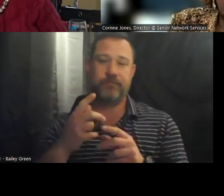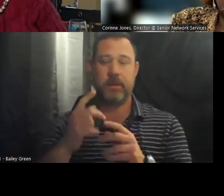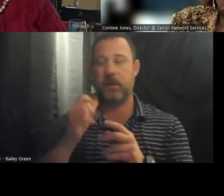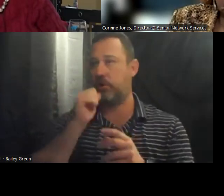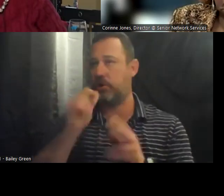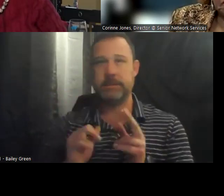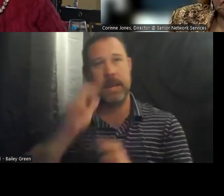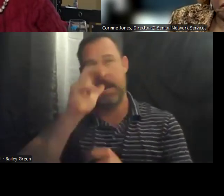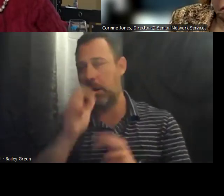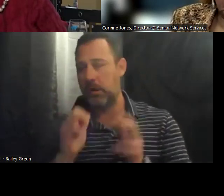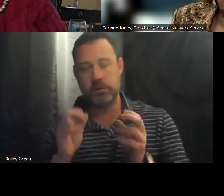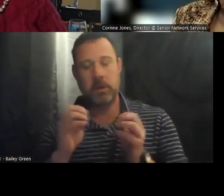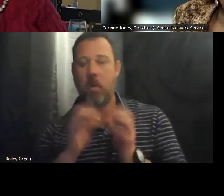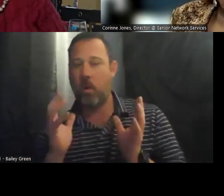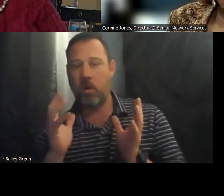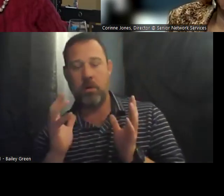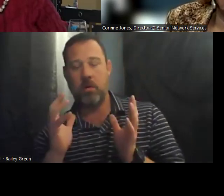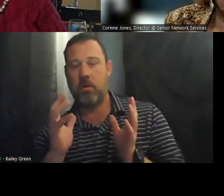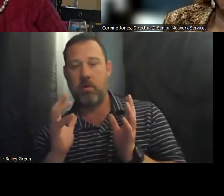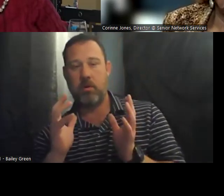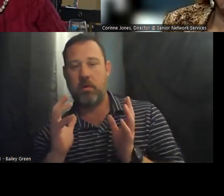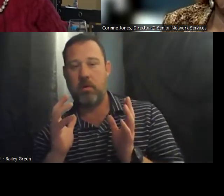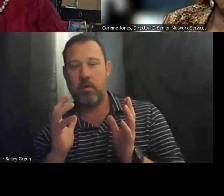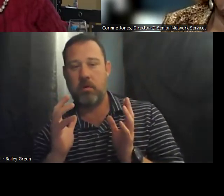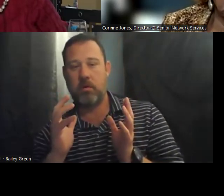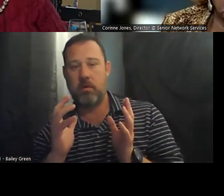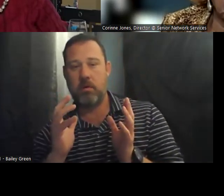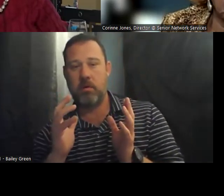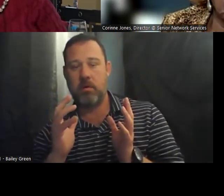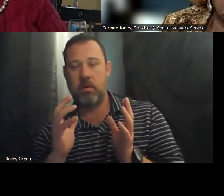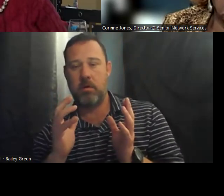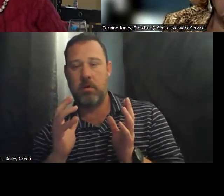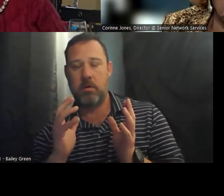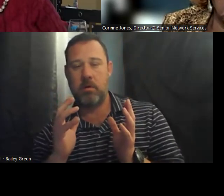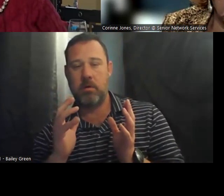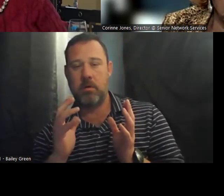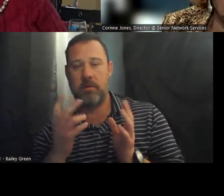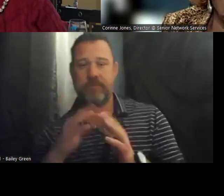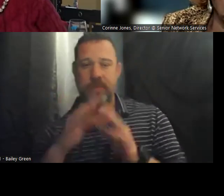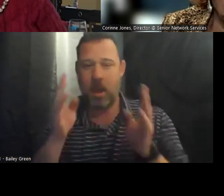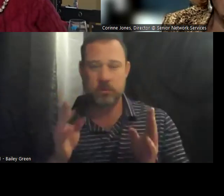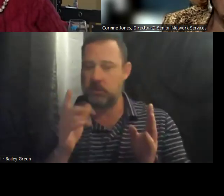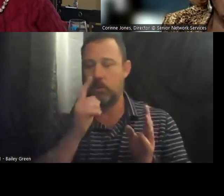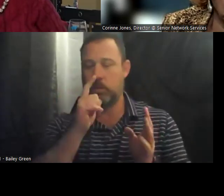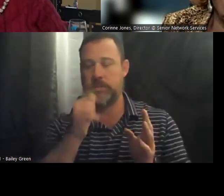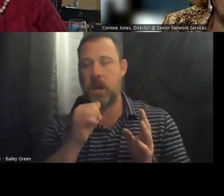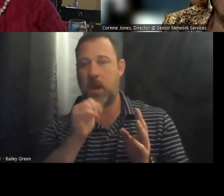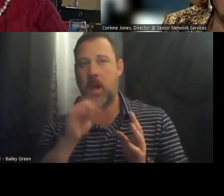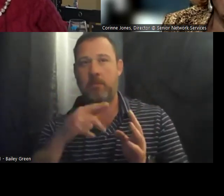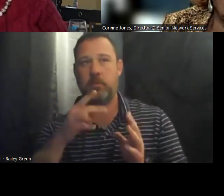climb the stairs. And it wasn't really in a sort of like an extra room added to a house. Wasn't even probably up to